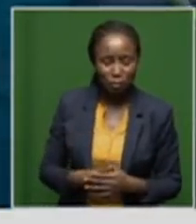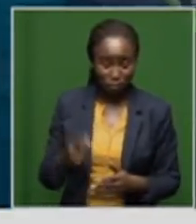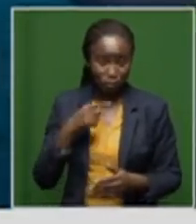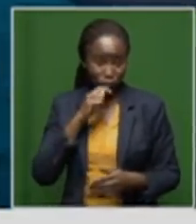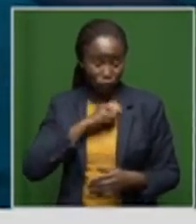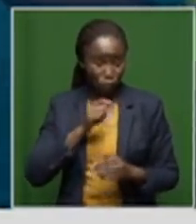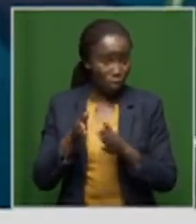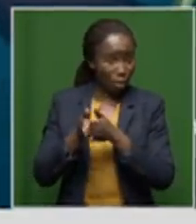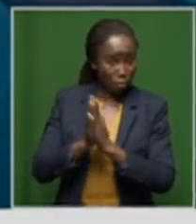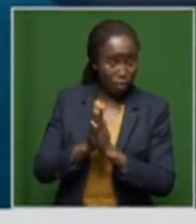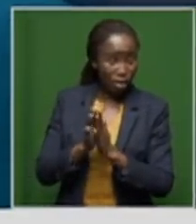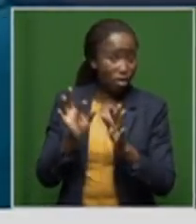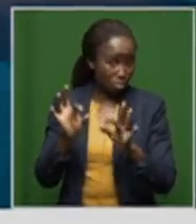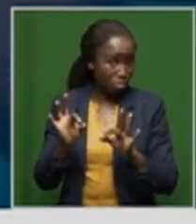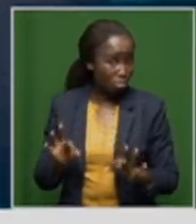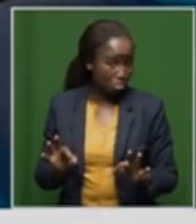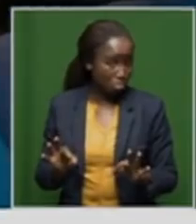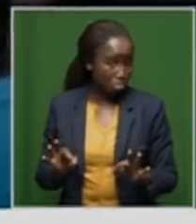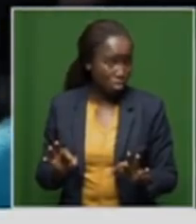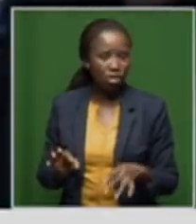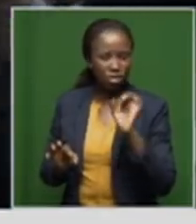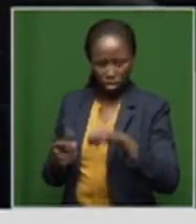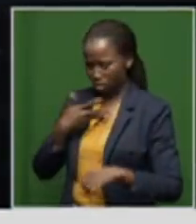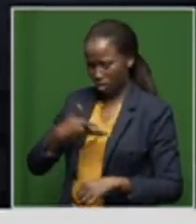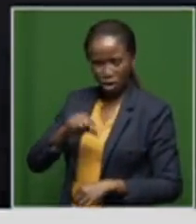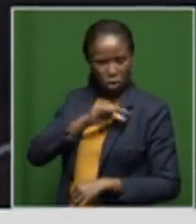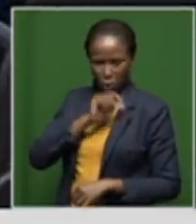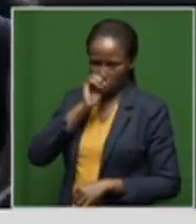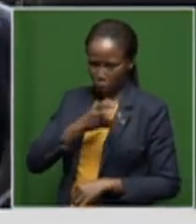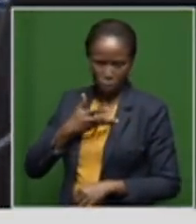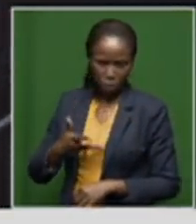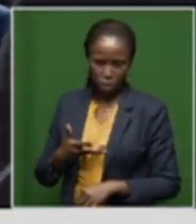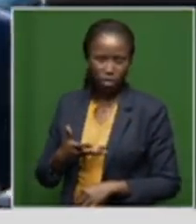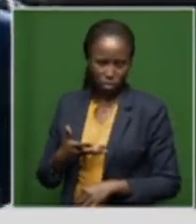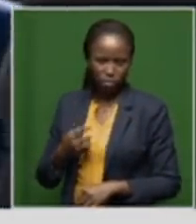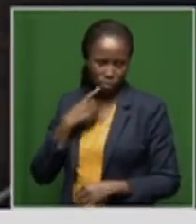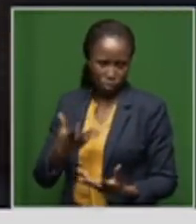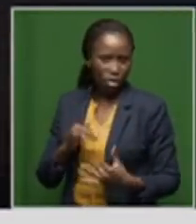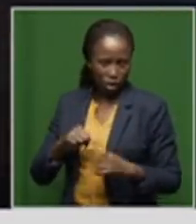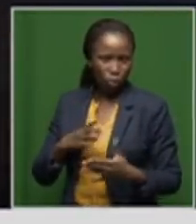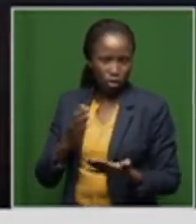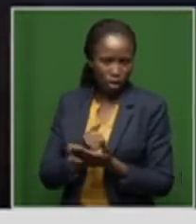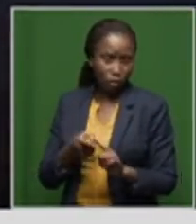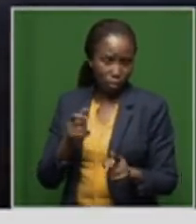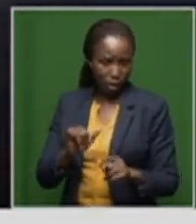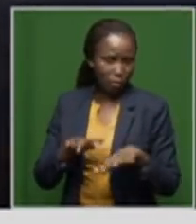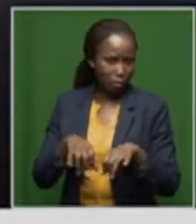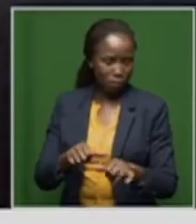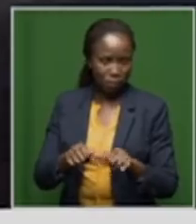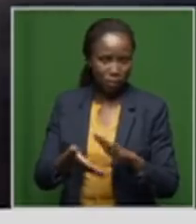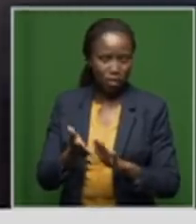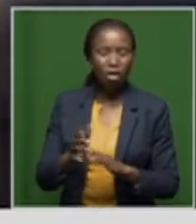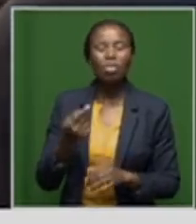is sufficient? I think so. He pleaded not guilty. So he pleaded not guilty, and we'll take it from there. And in terms of having Mr.